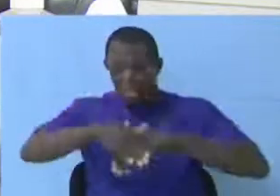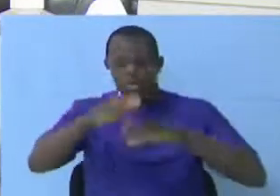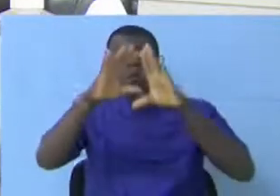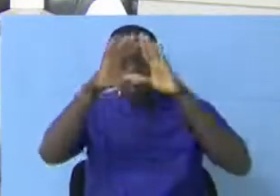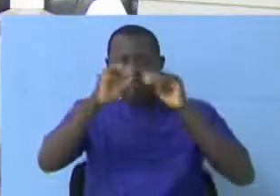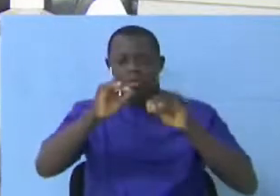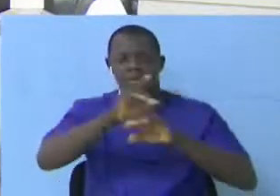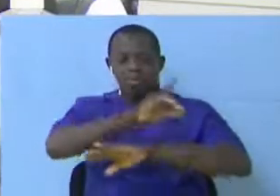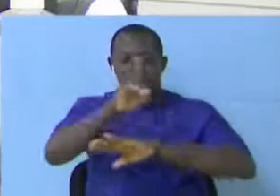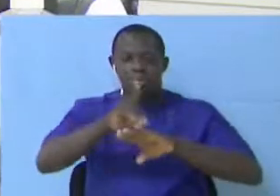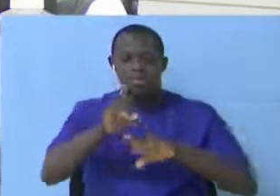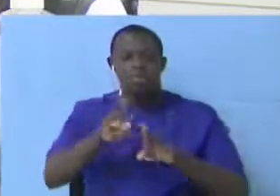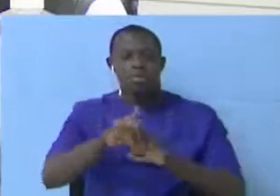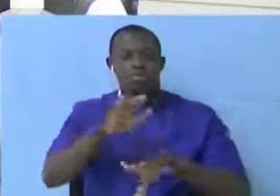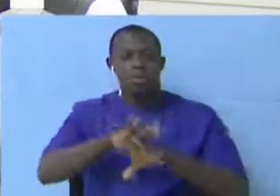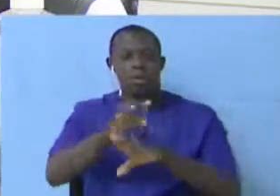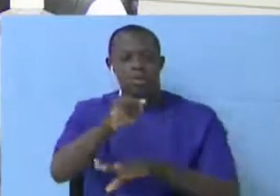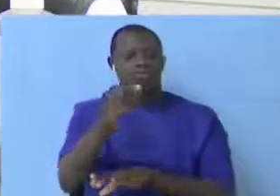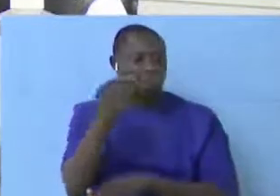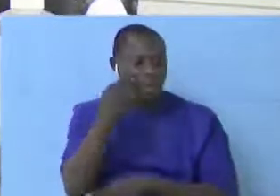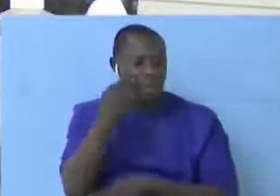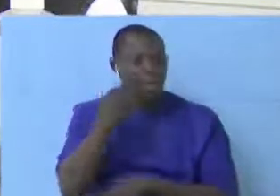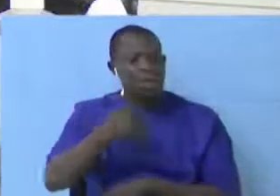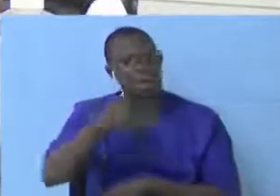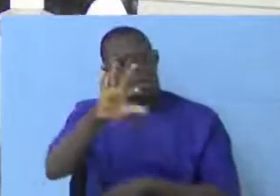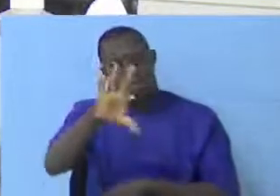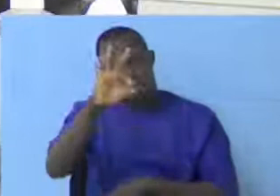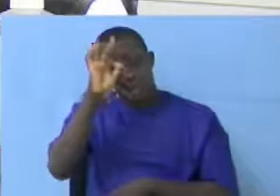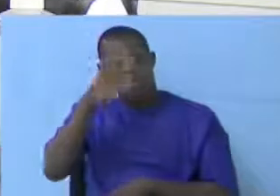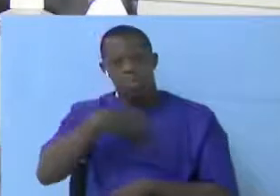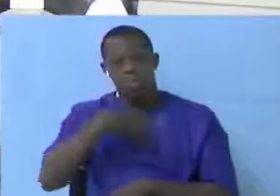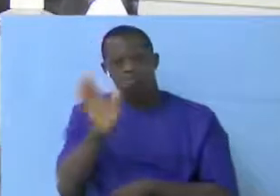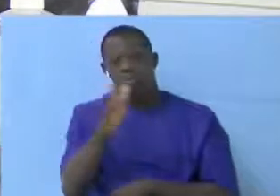So this day, I decided to go home and have a shower and change my clothes. I